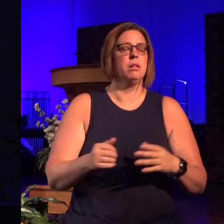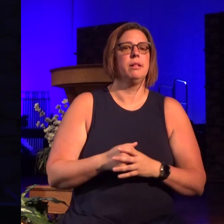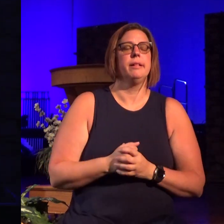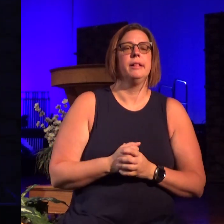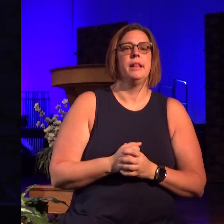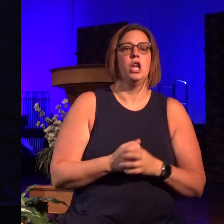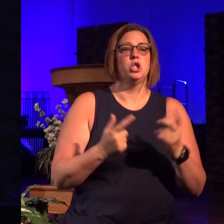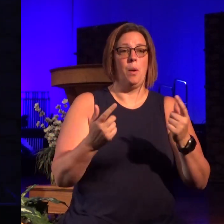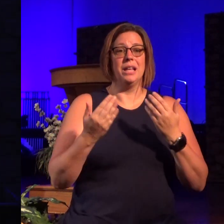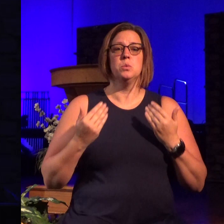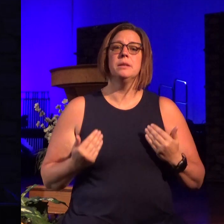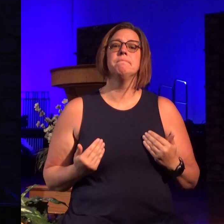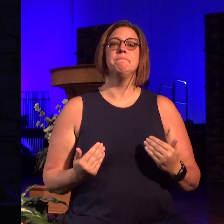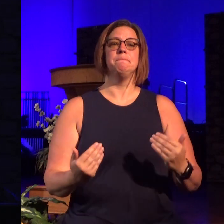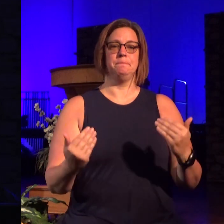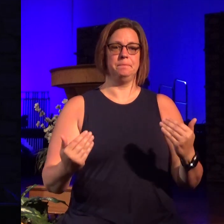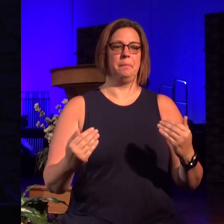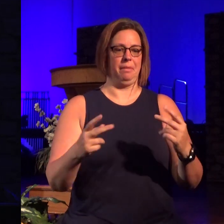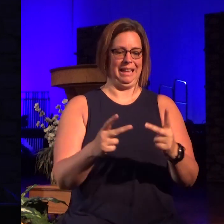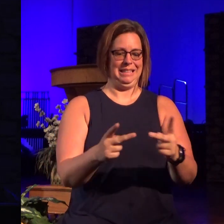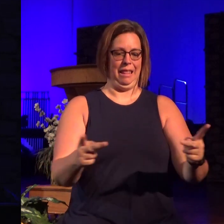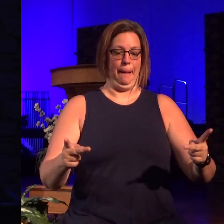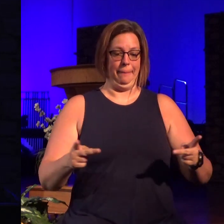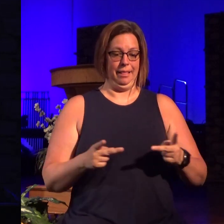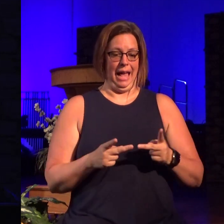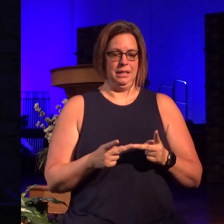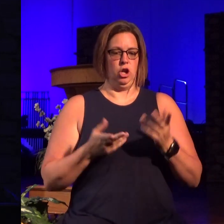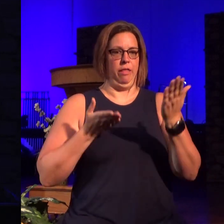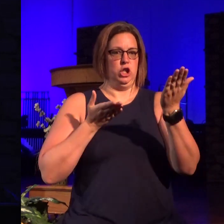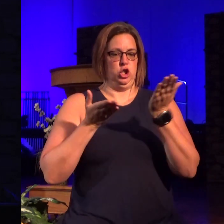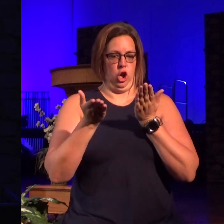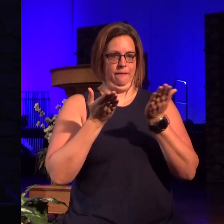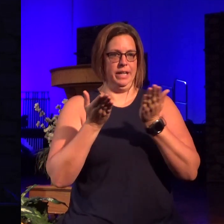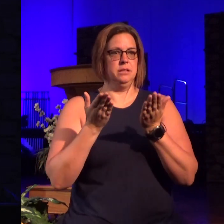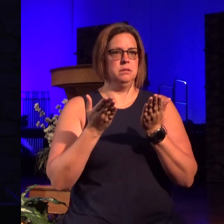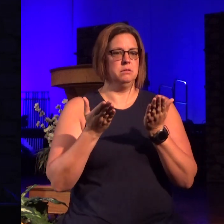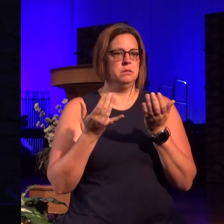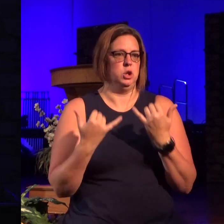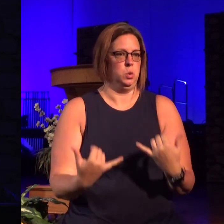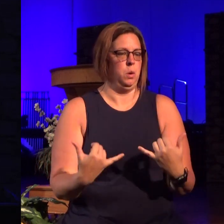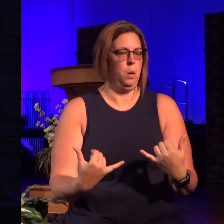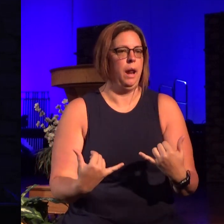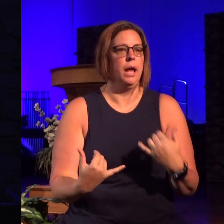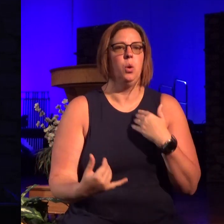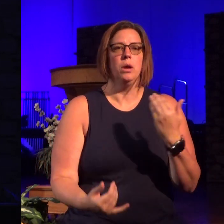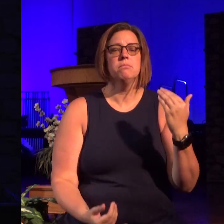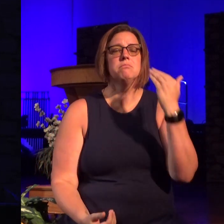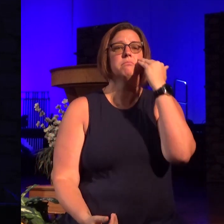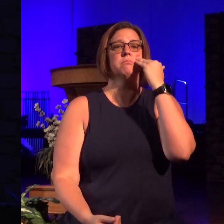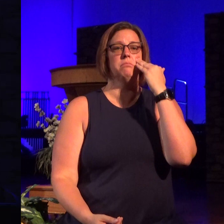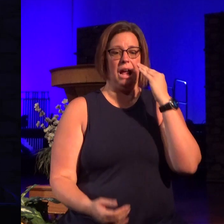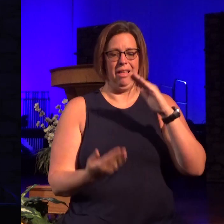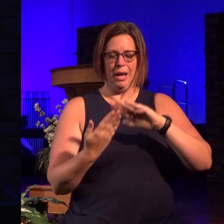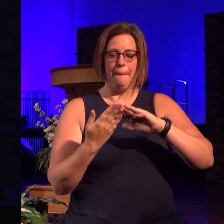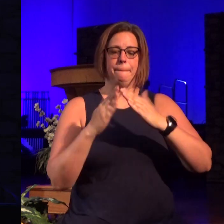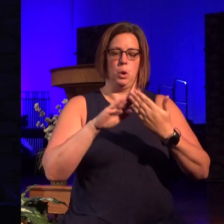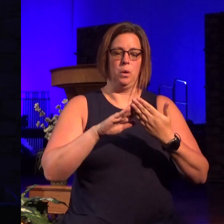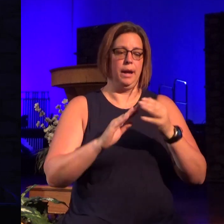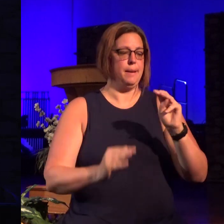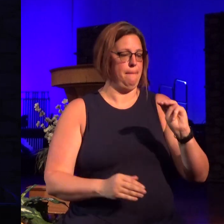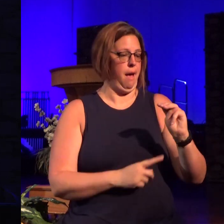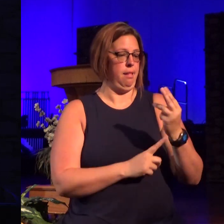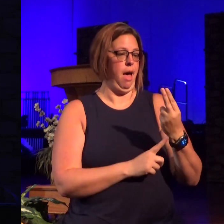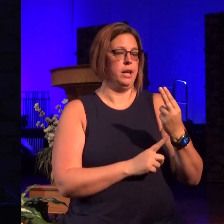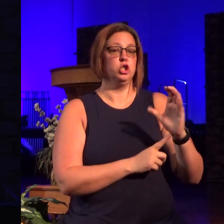And as we move into this space, this service time together today, may we know that this community of Mile High